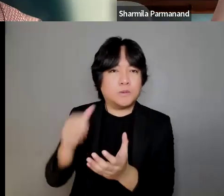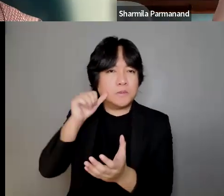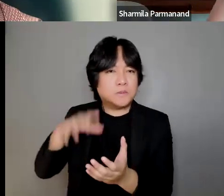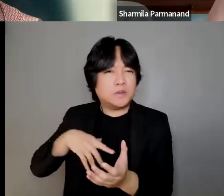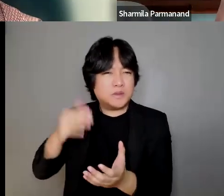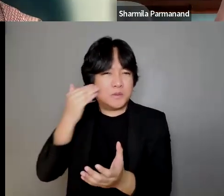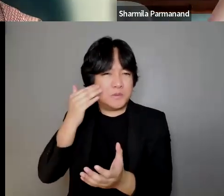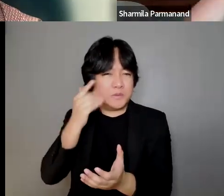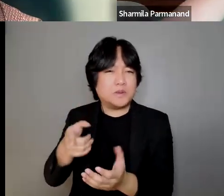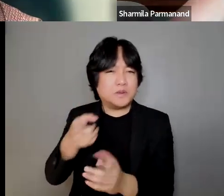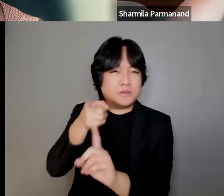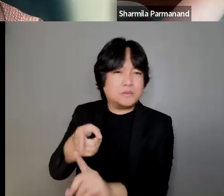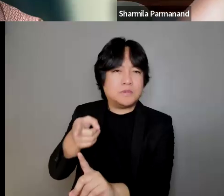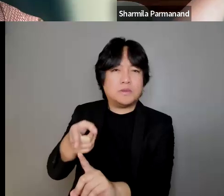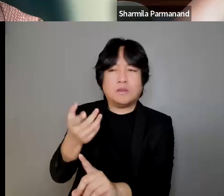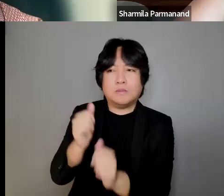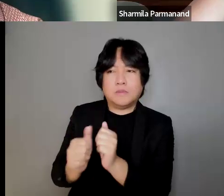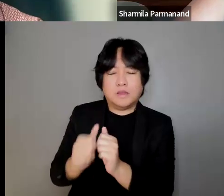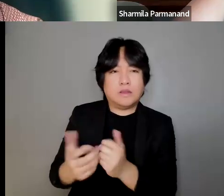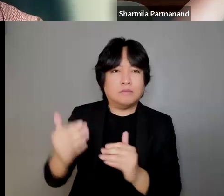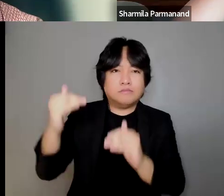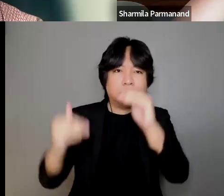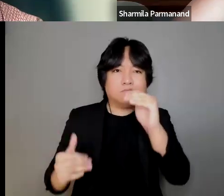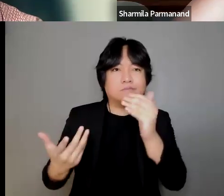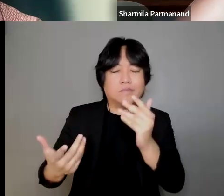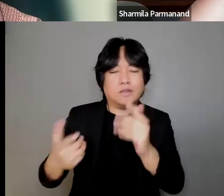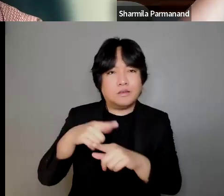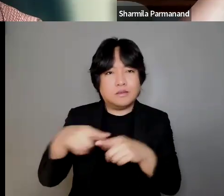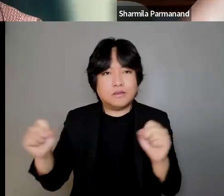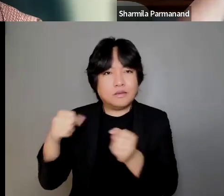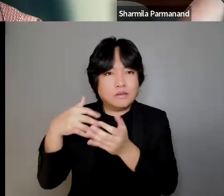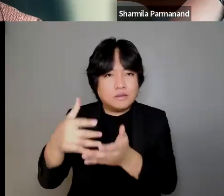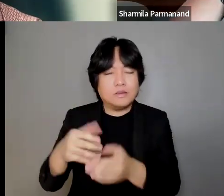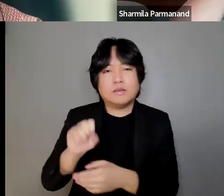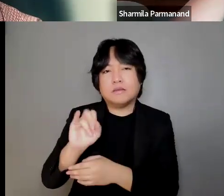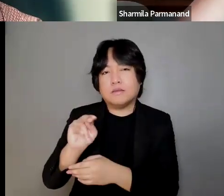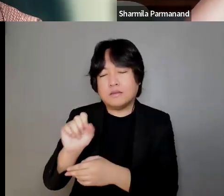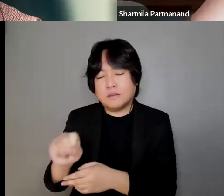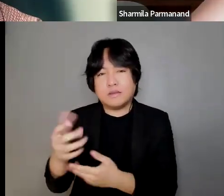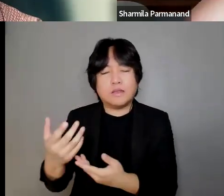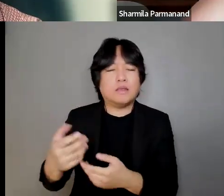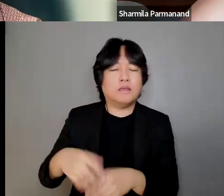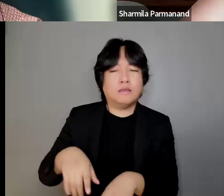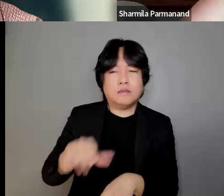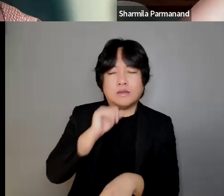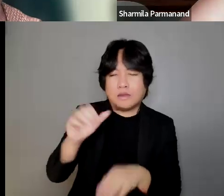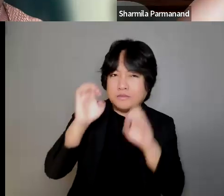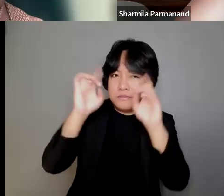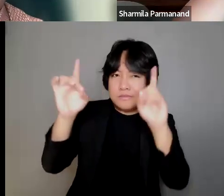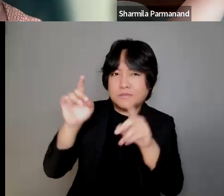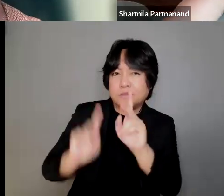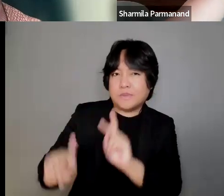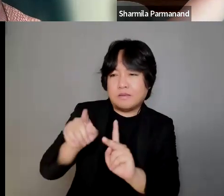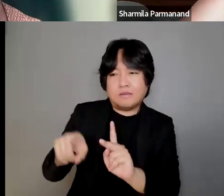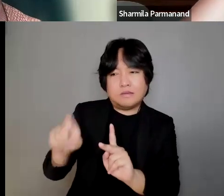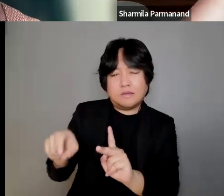written about in dominant development literatures. They are seen as passive, helpless, uneducated people who need to be